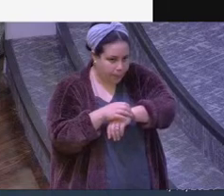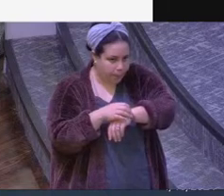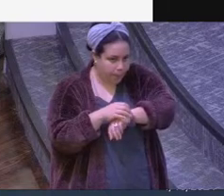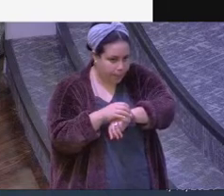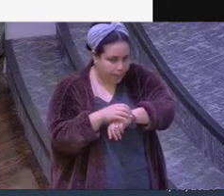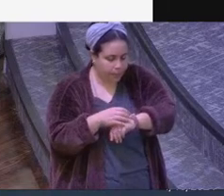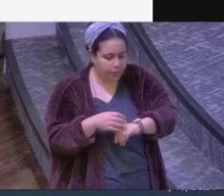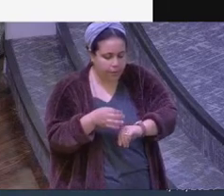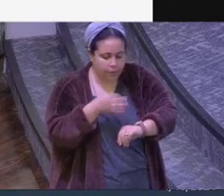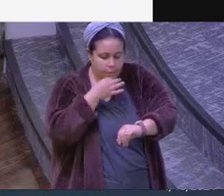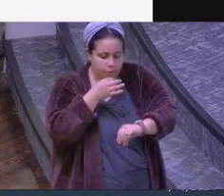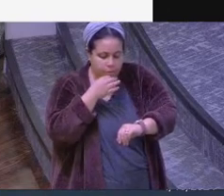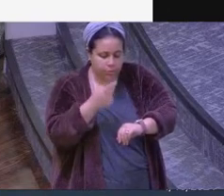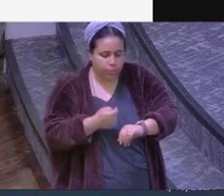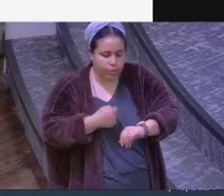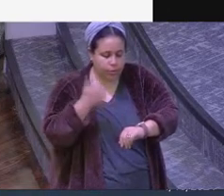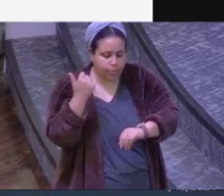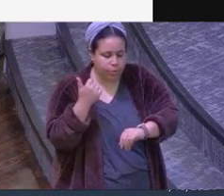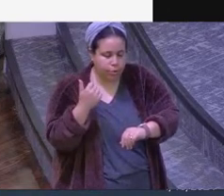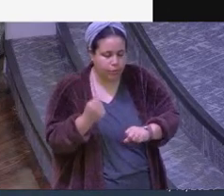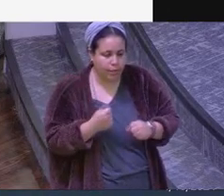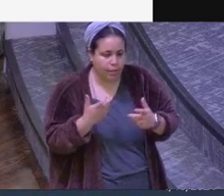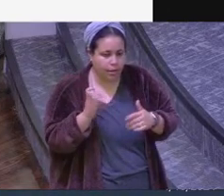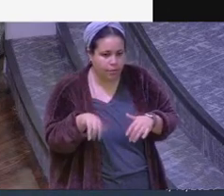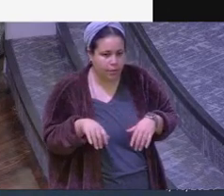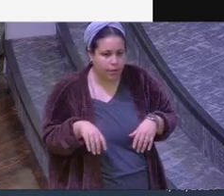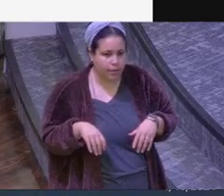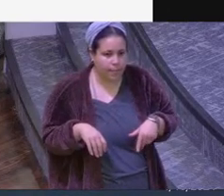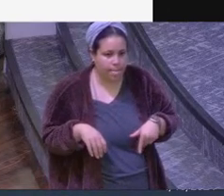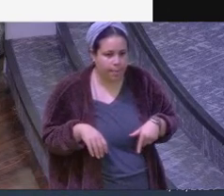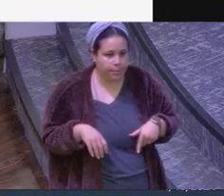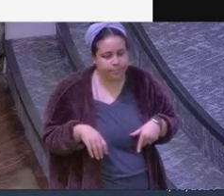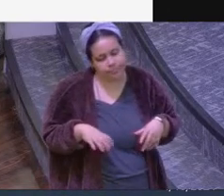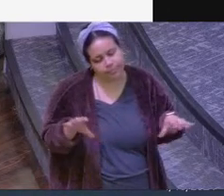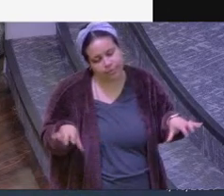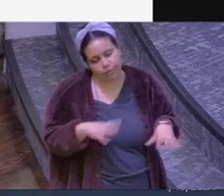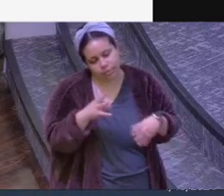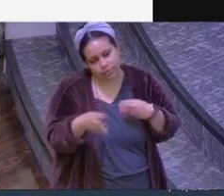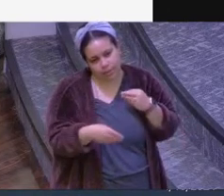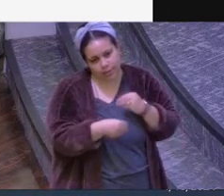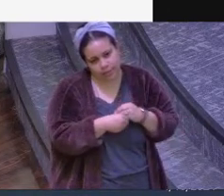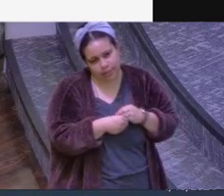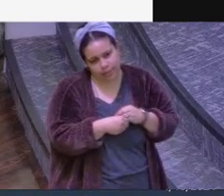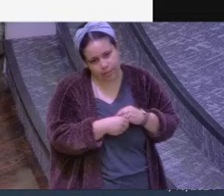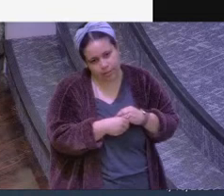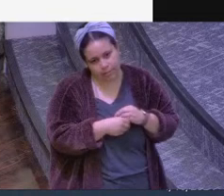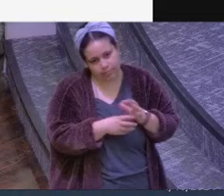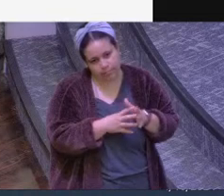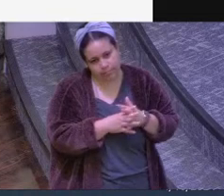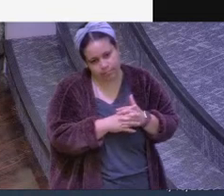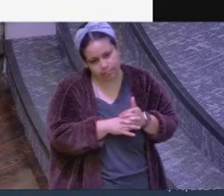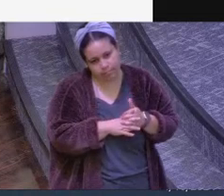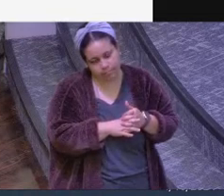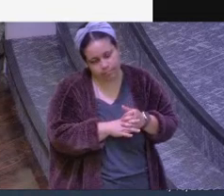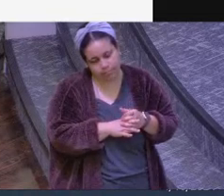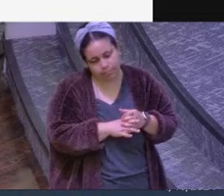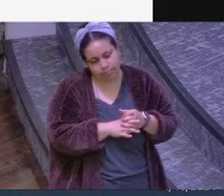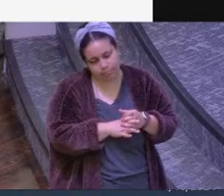much lower do we wanna go to do some of the initiatives or some of these items that we've mentioned here.